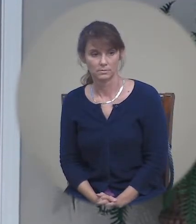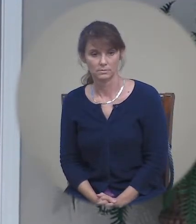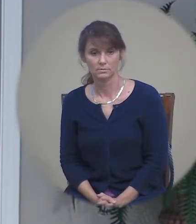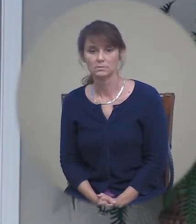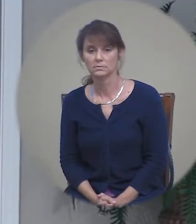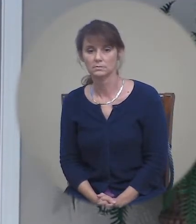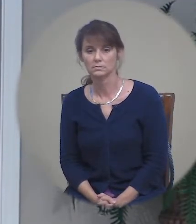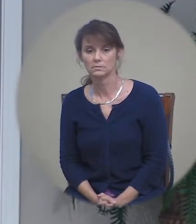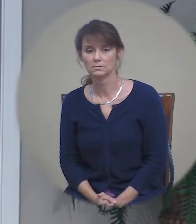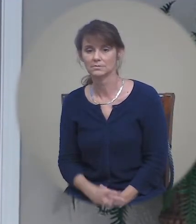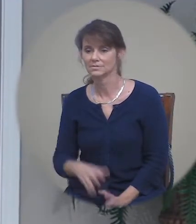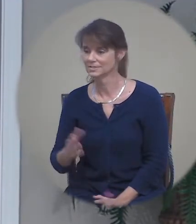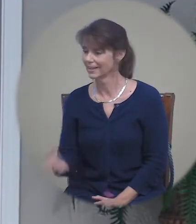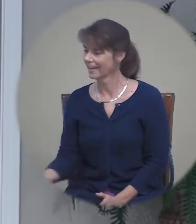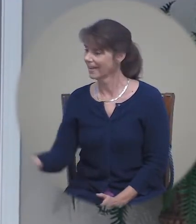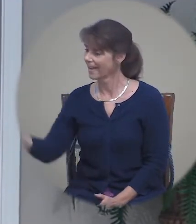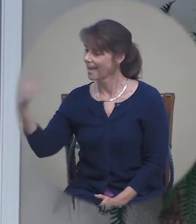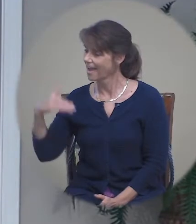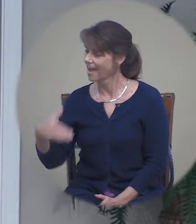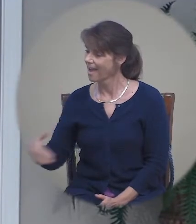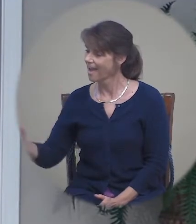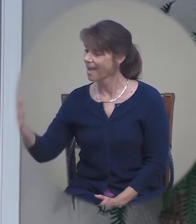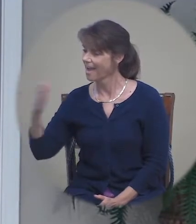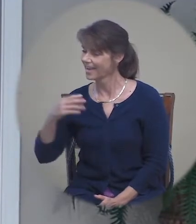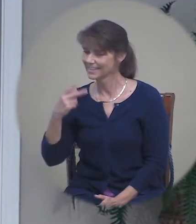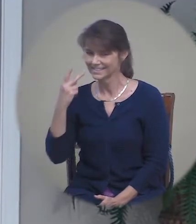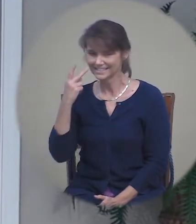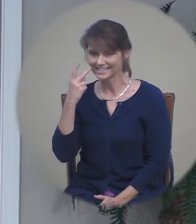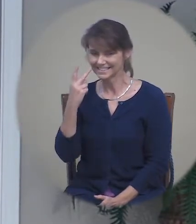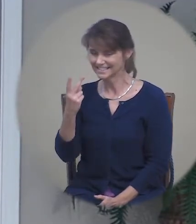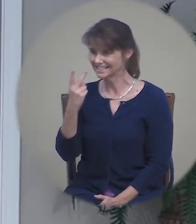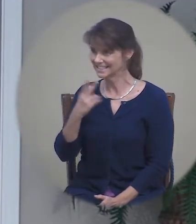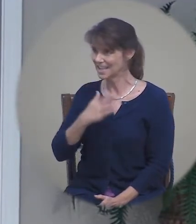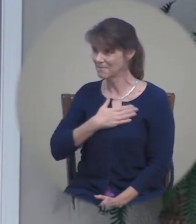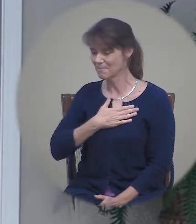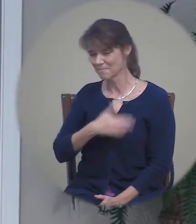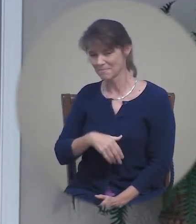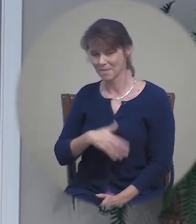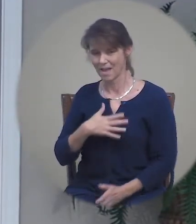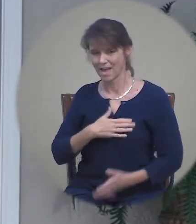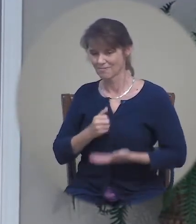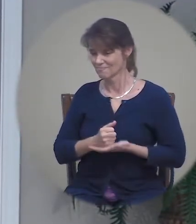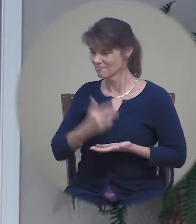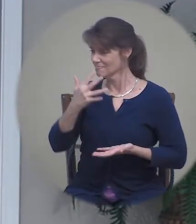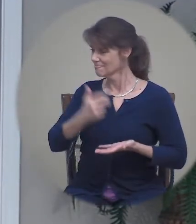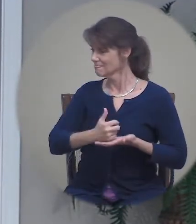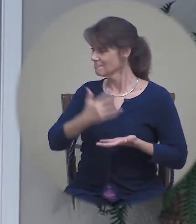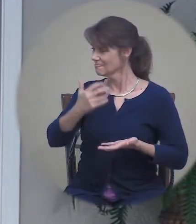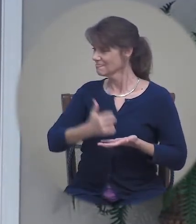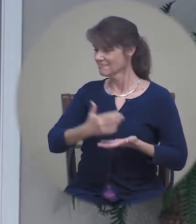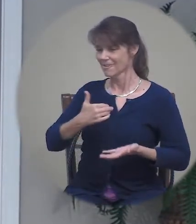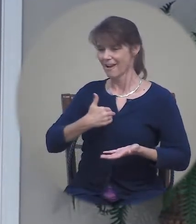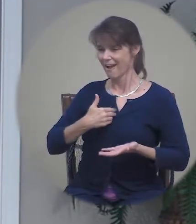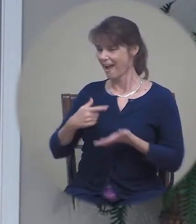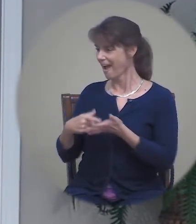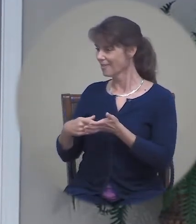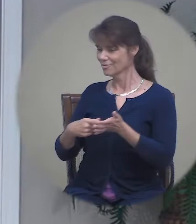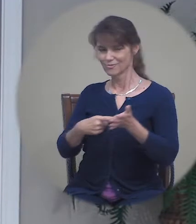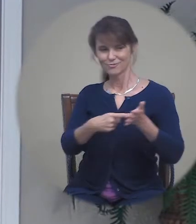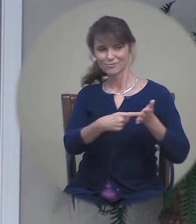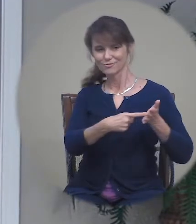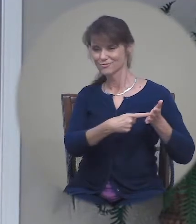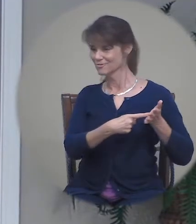Showed him all the wealth. Yeah. So what's the big deal about that? Well, I don't think it's a very wise